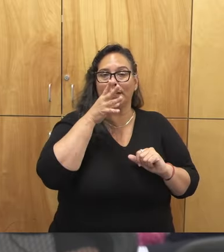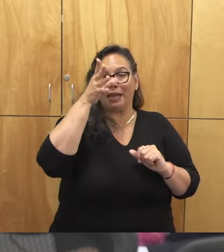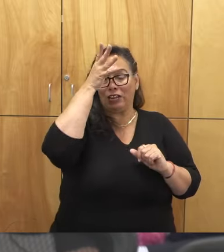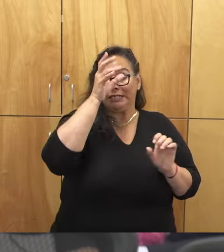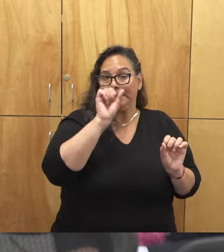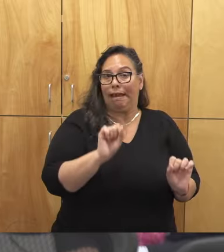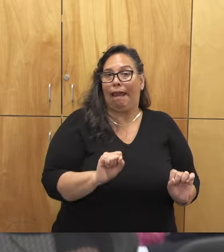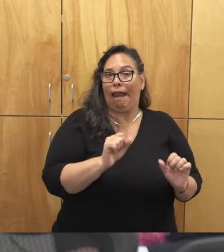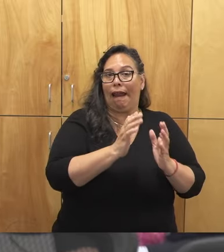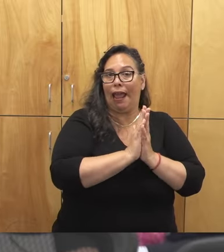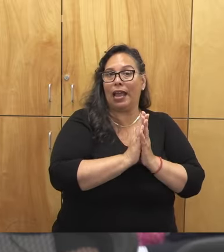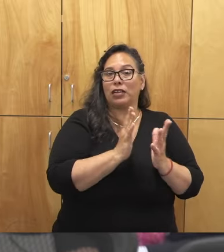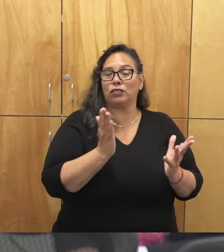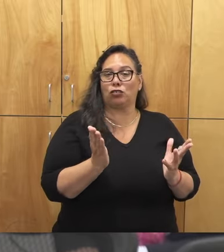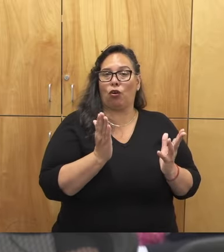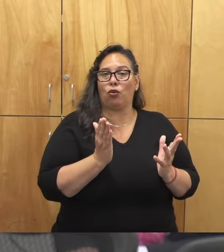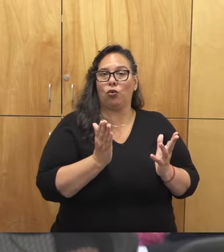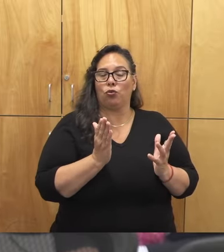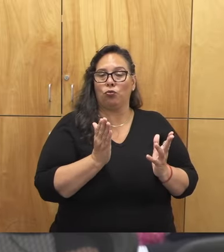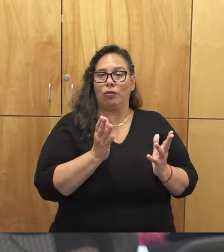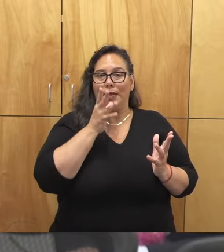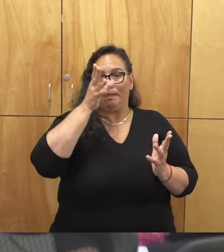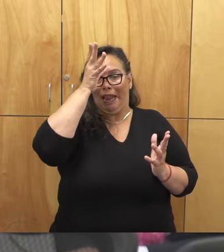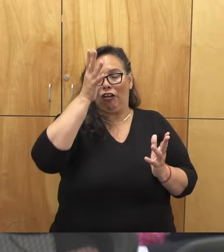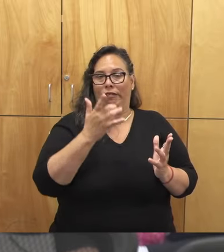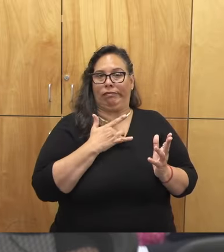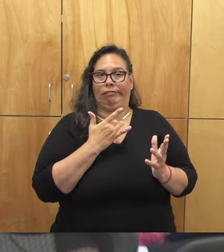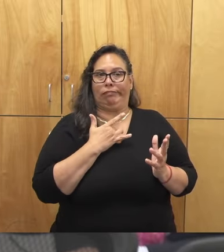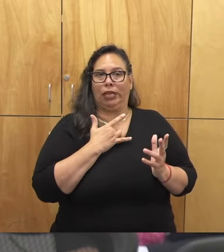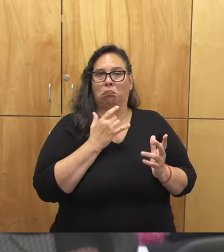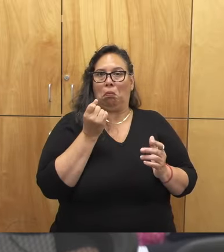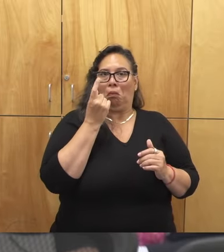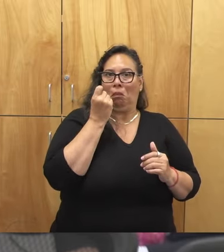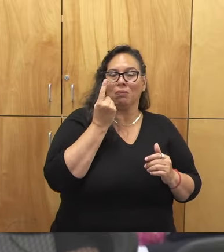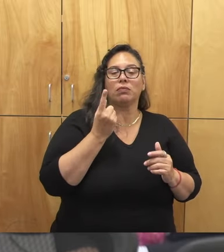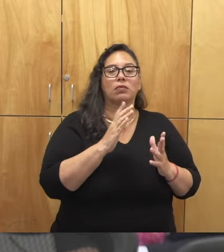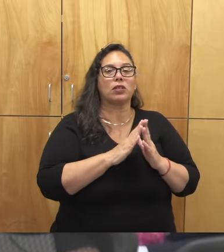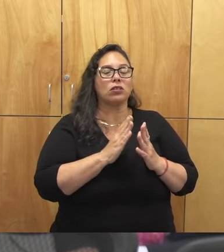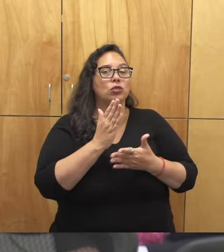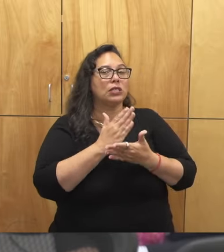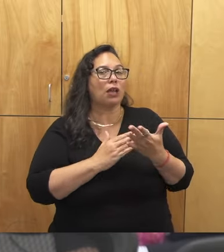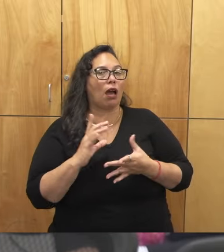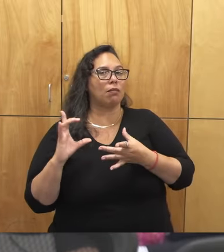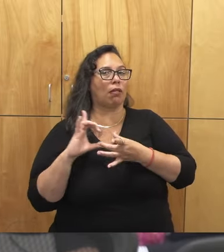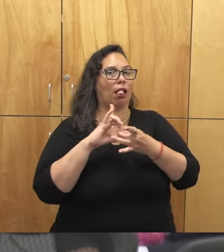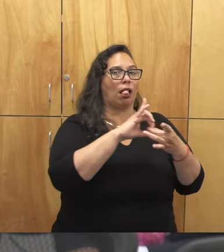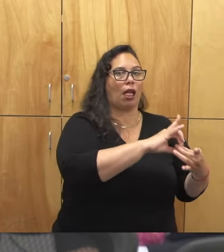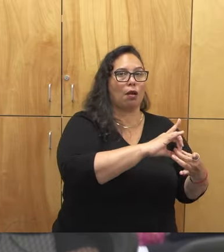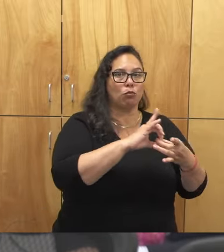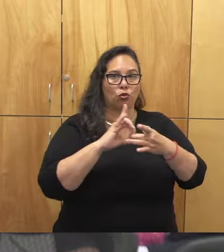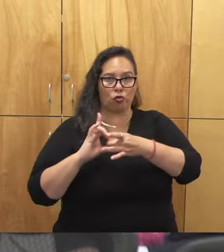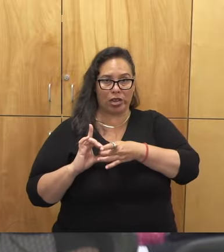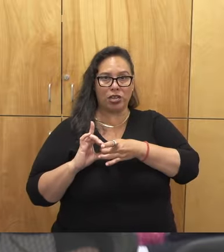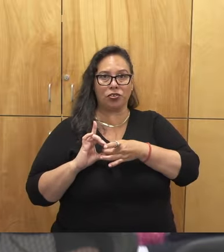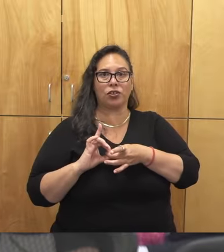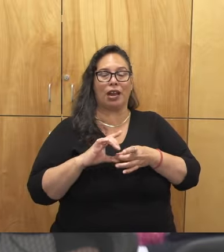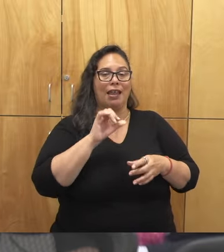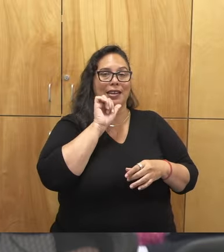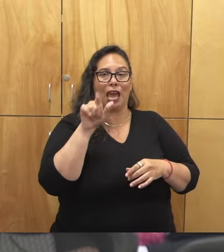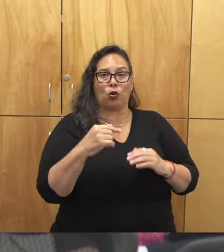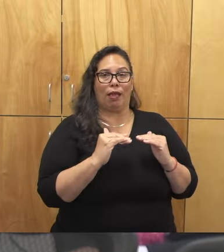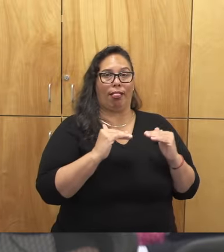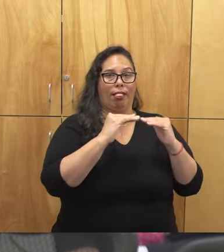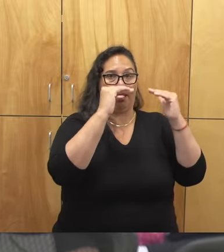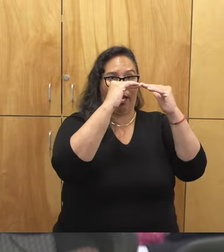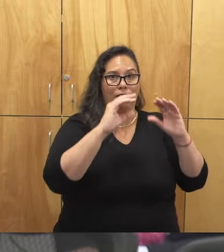can ask so that there's an entry point for the parent or caregivers. So there has been some collaboration across not only level